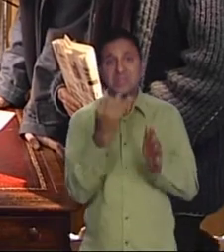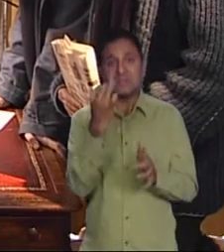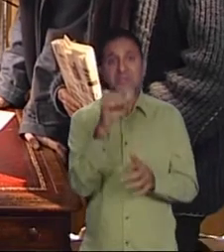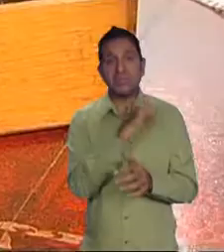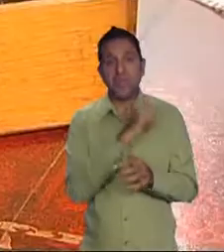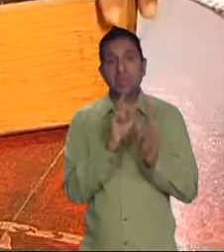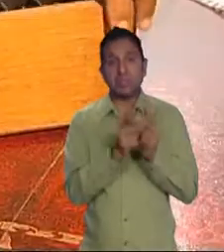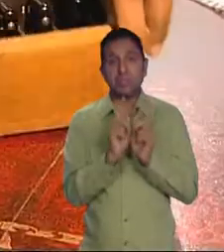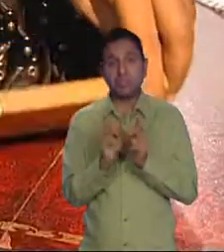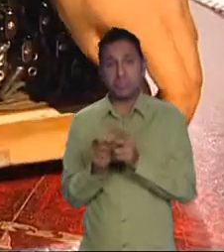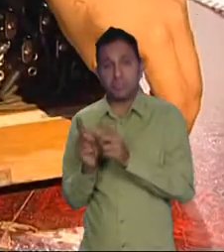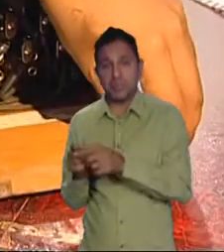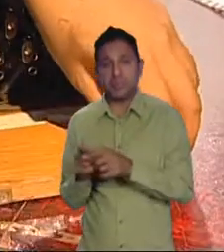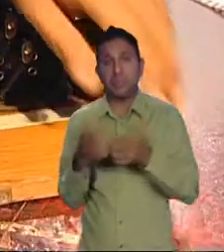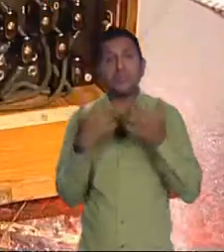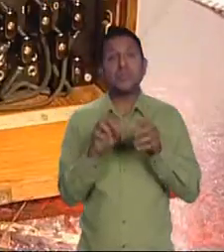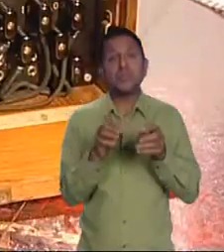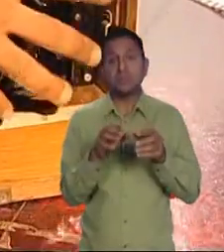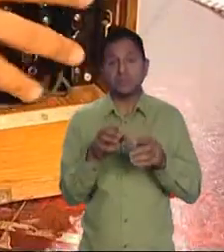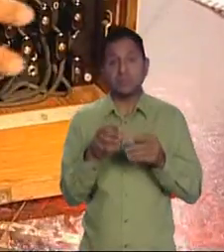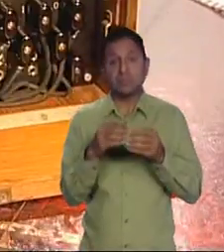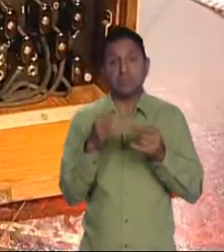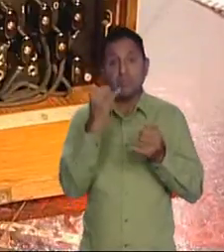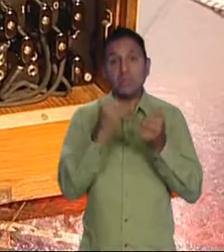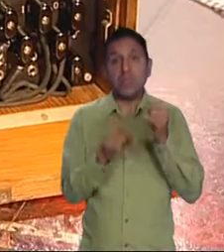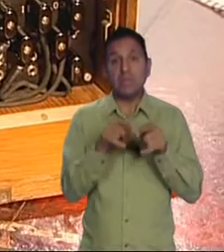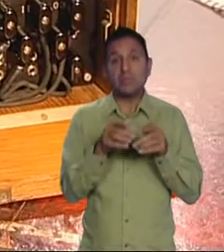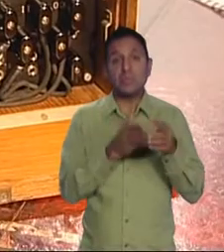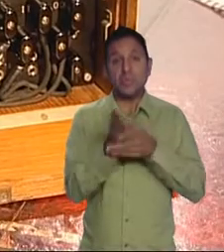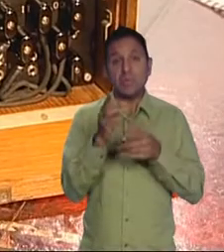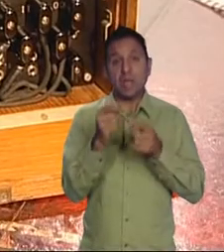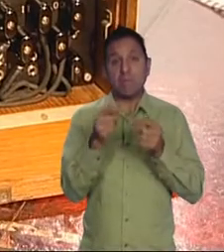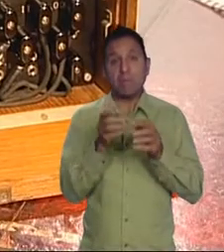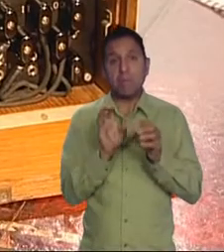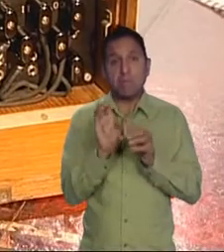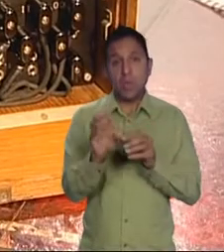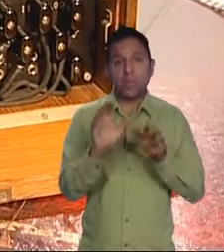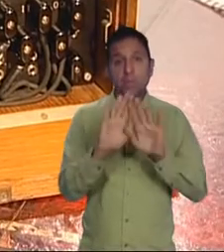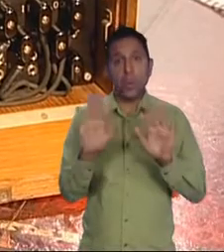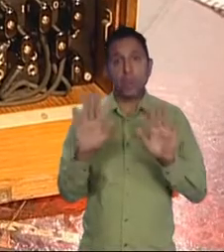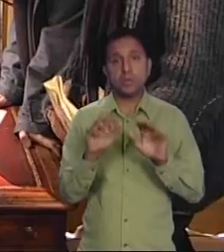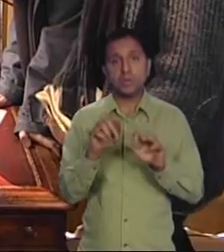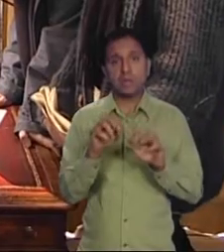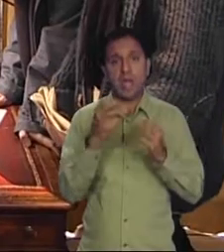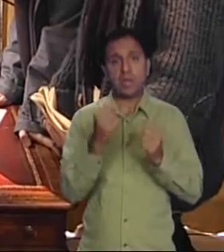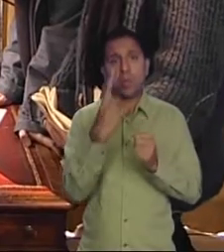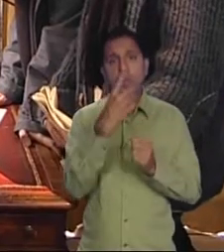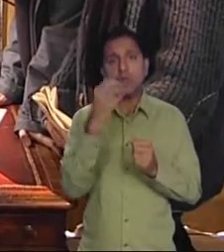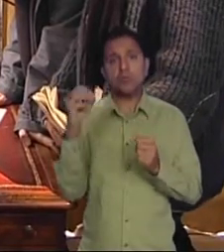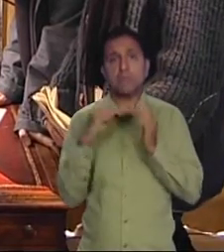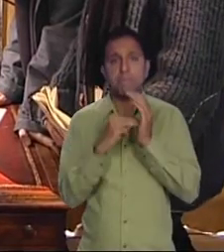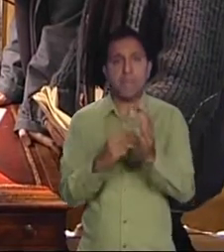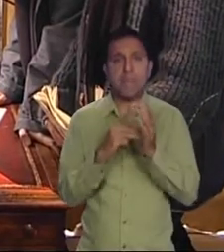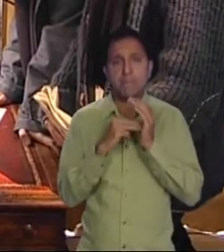far worse because down here is a plug board. Now, this has got 100 million combinations. I won't go into the details of that, but to make life